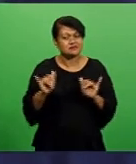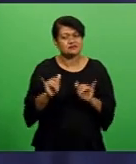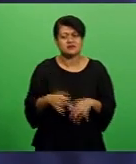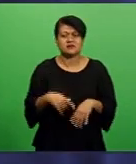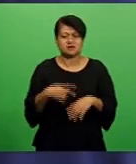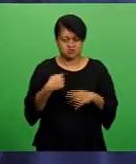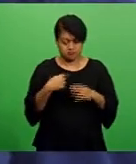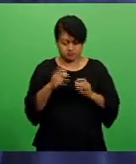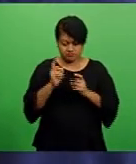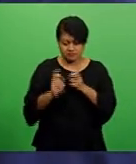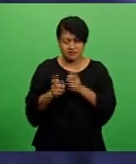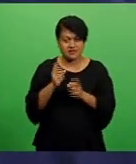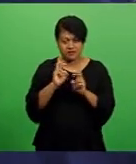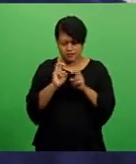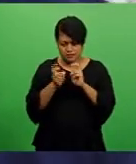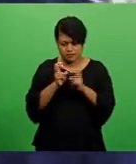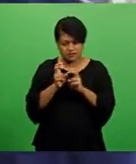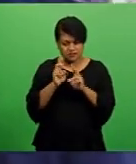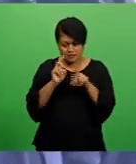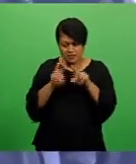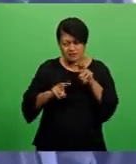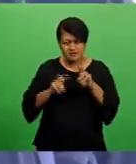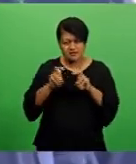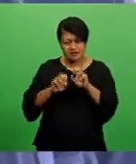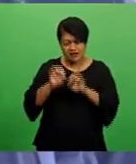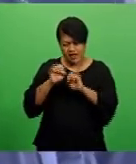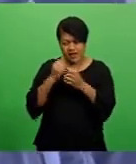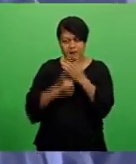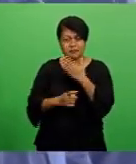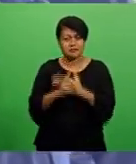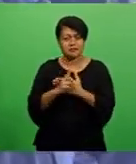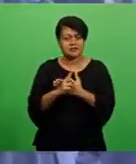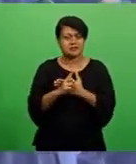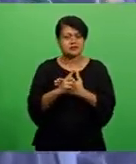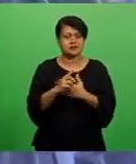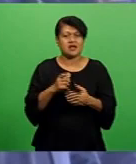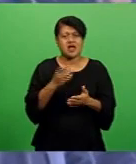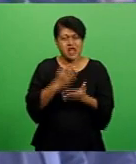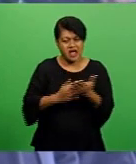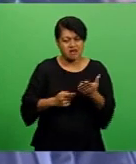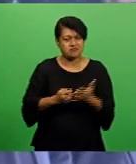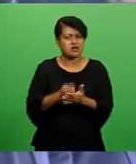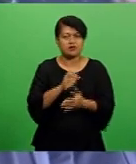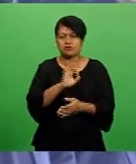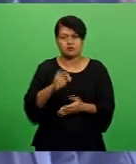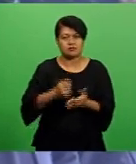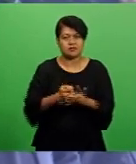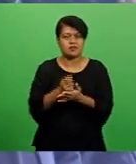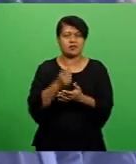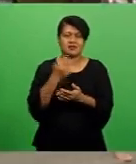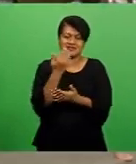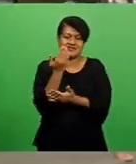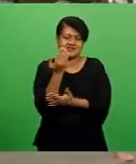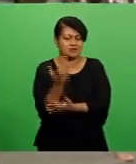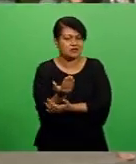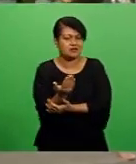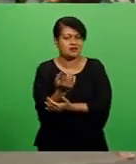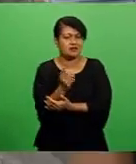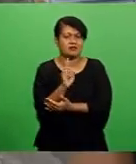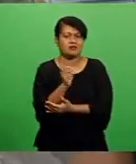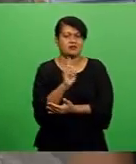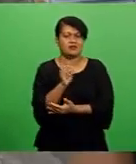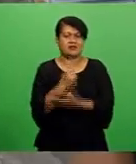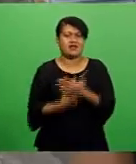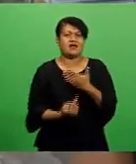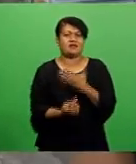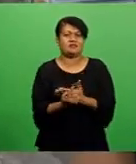decide. Have pay, no pay, depends on the degree of the offence that has been committed. Even the